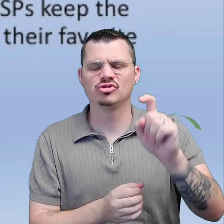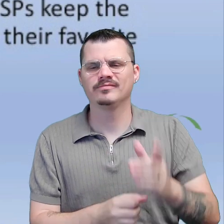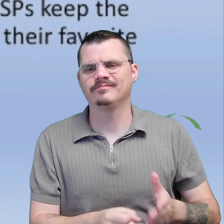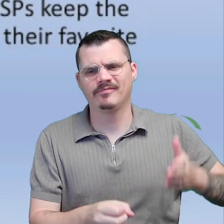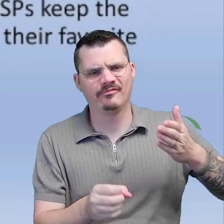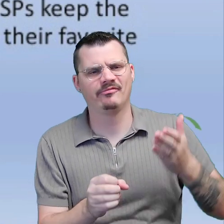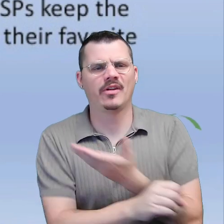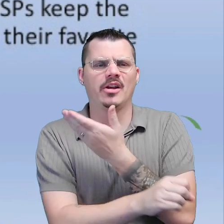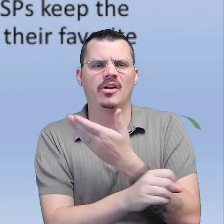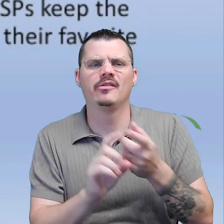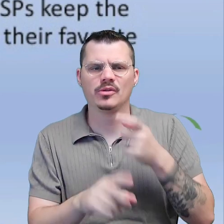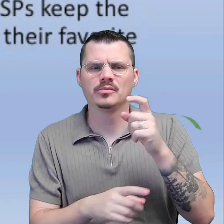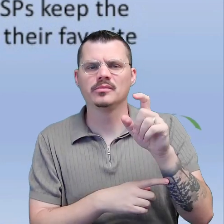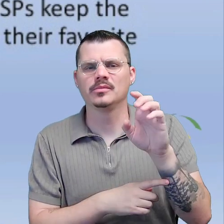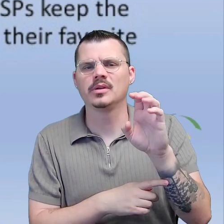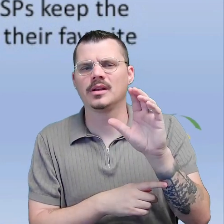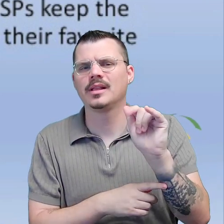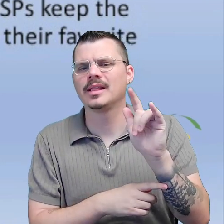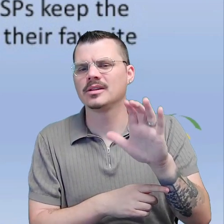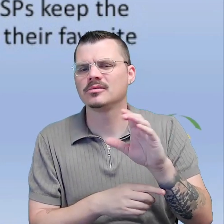they should be fired from the clinic.